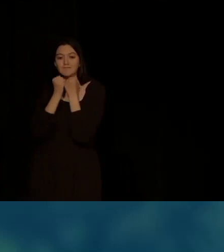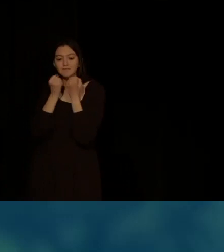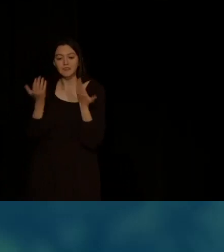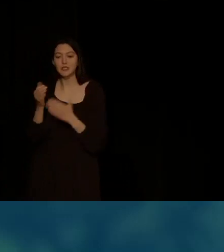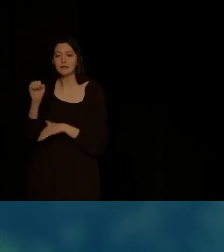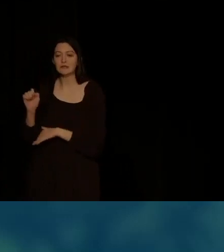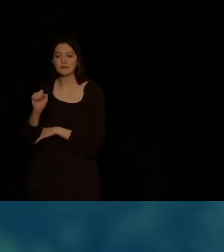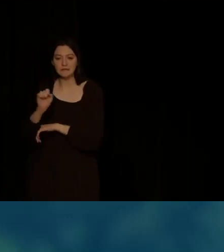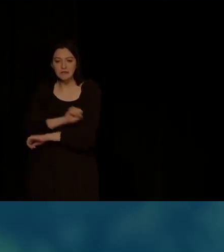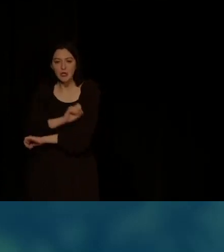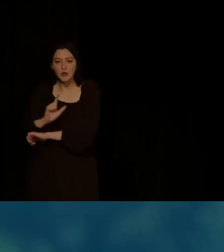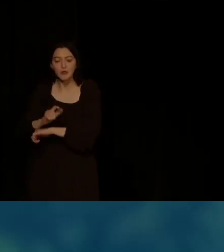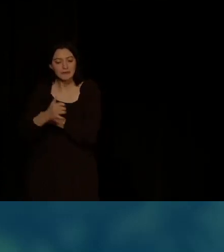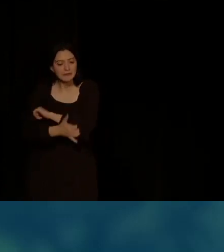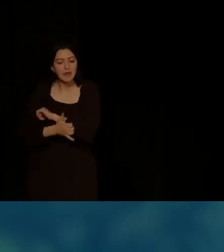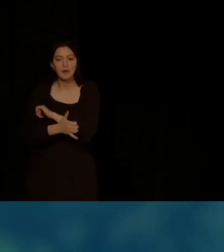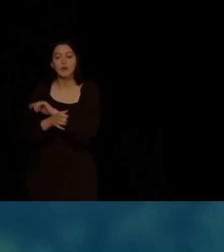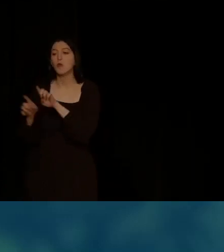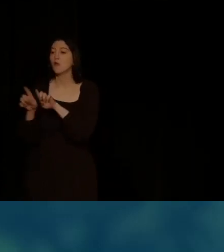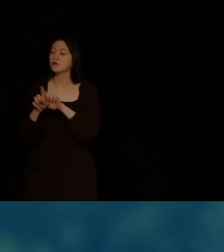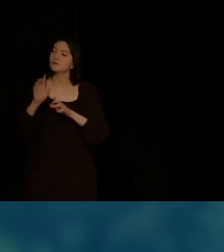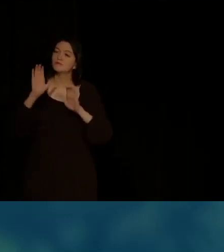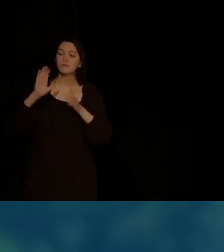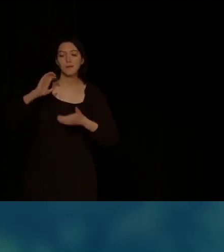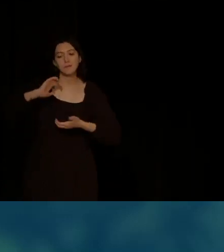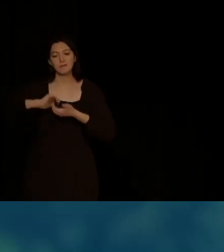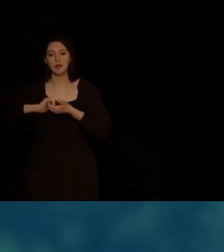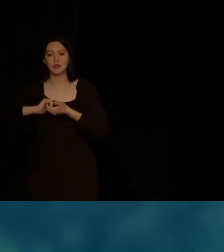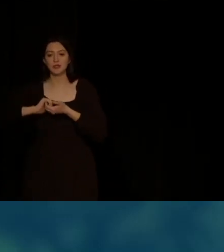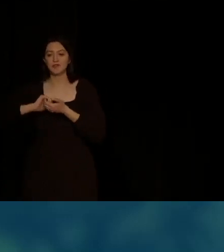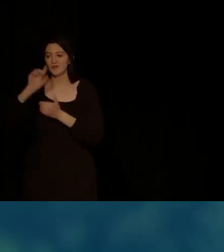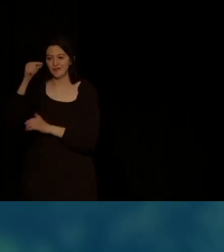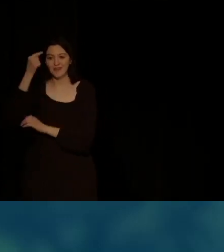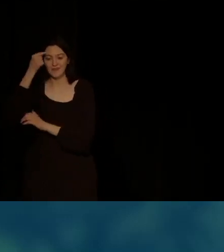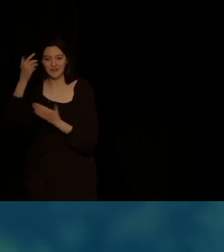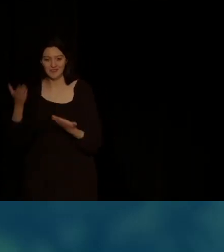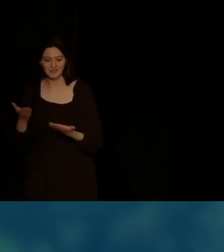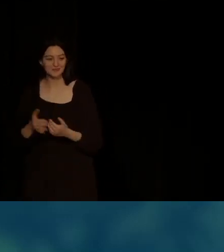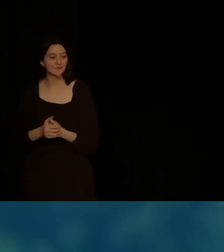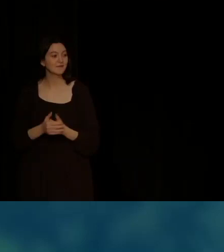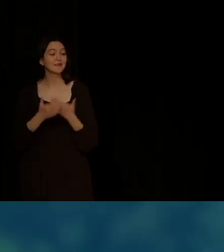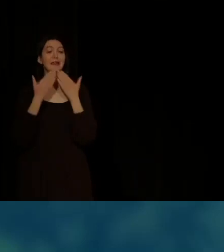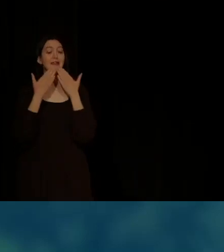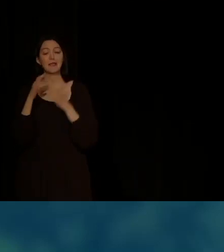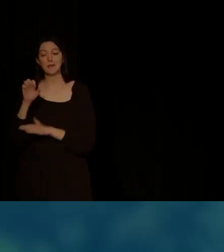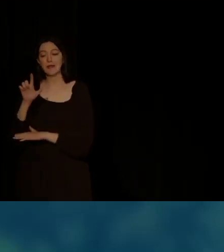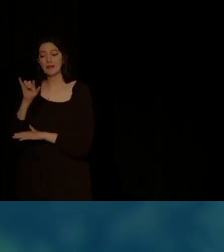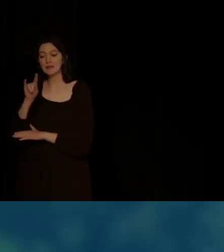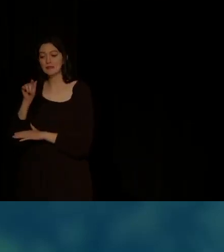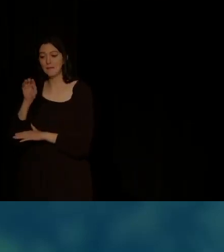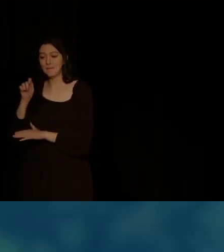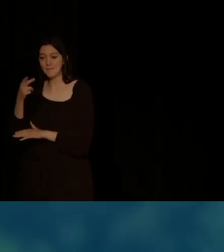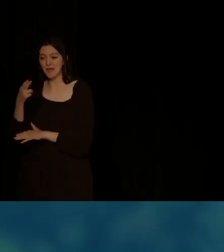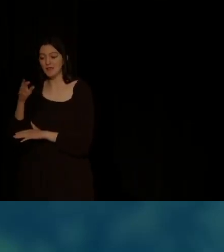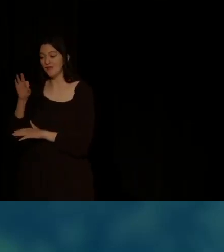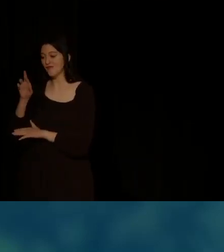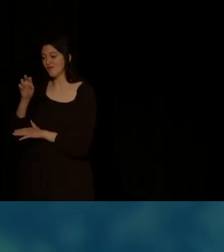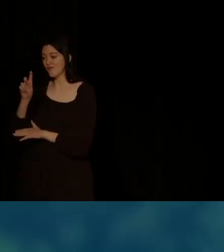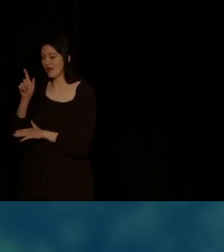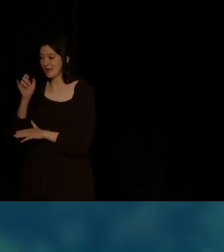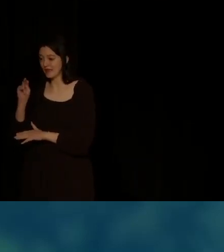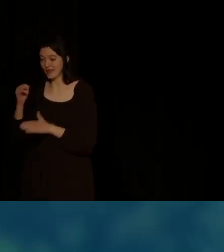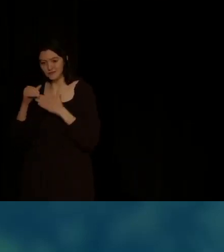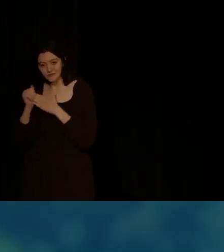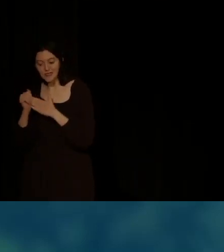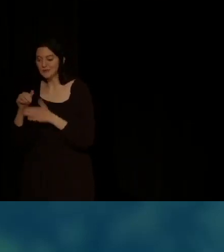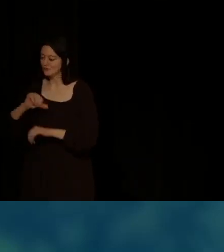County and a great partner to St. Louis County government. Thank you, Elizabeth Franklin, for emceeing today, and I'm proud of the